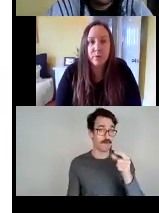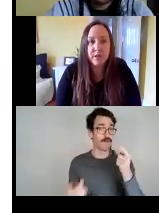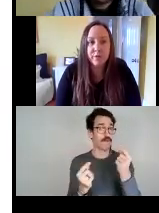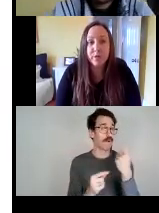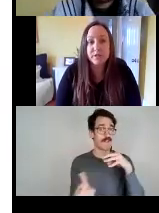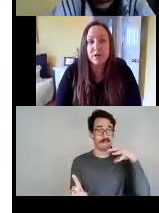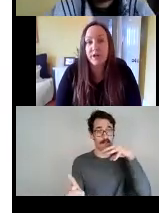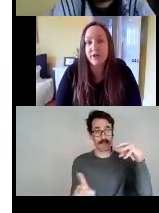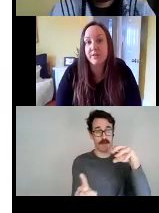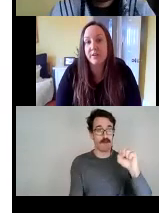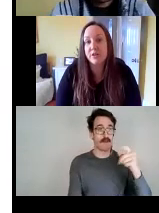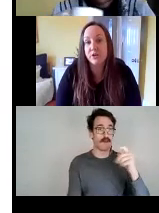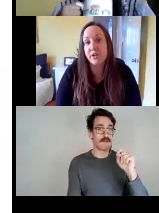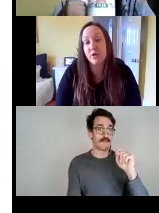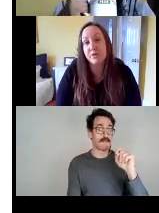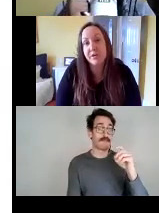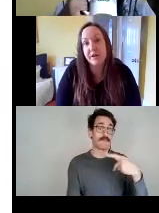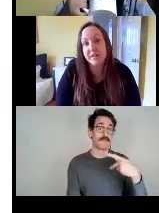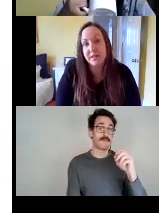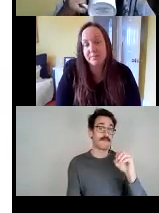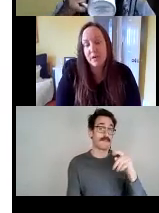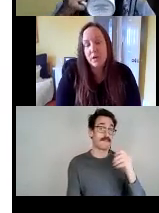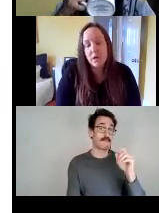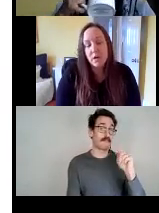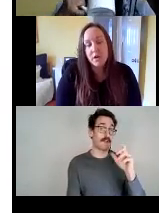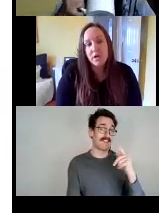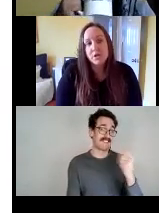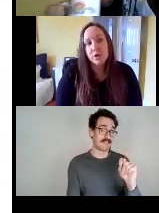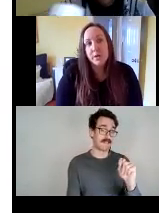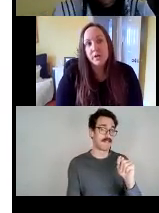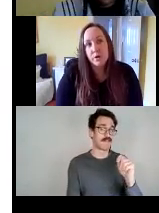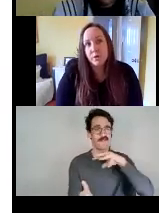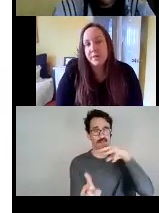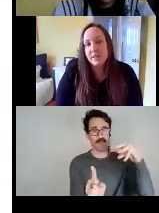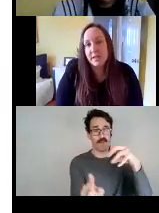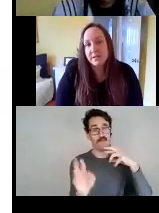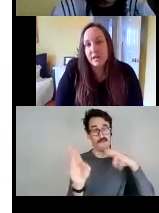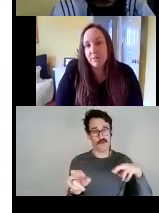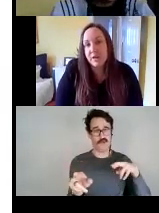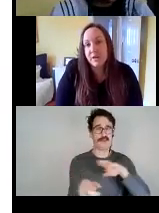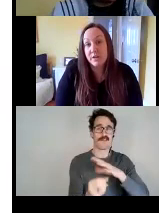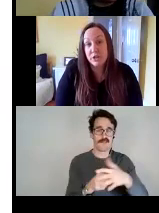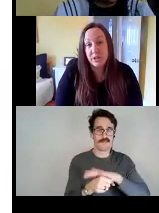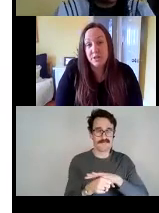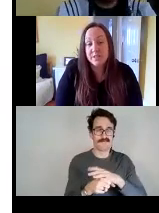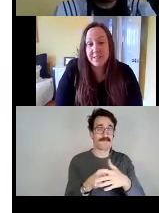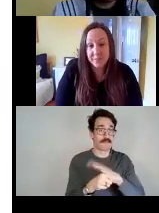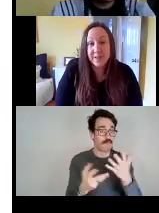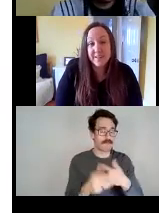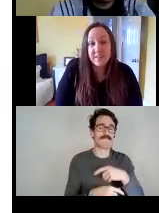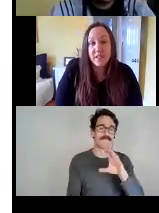Report really focused on caregiving during COVID-19. So we know that the landscape of caregiving